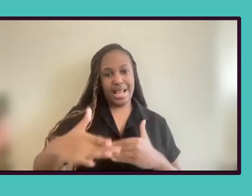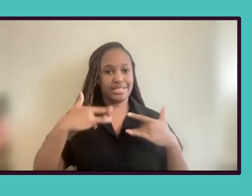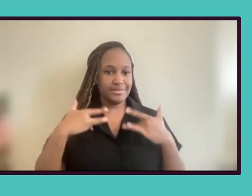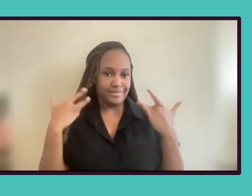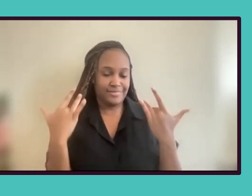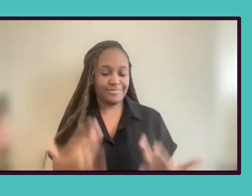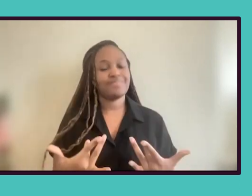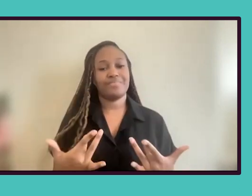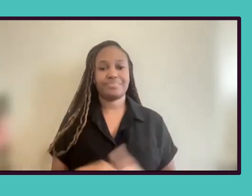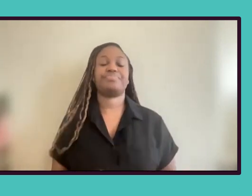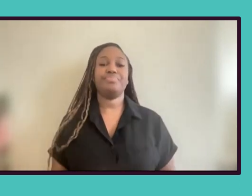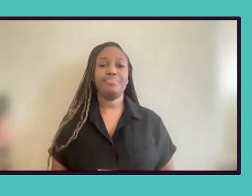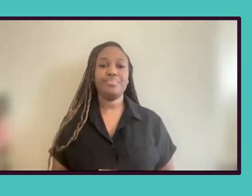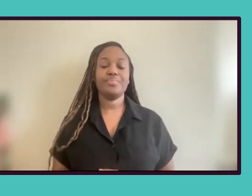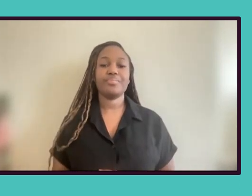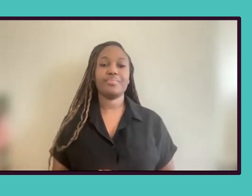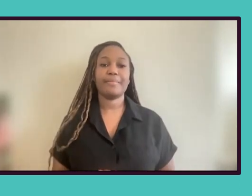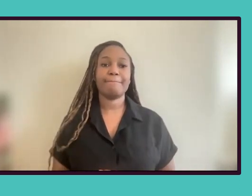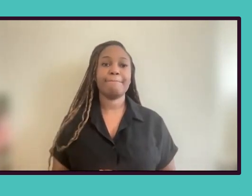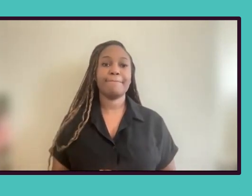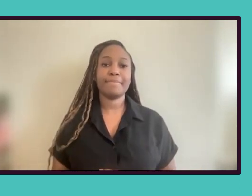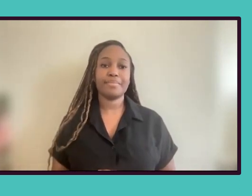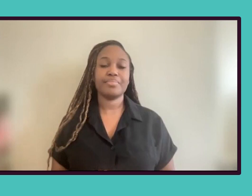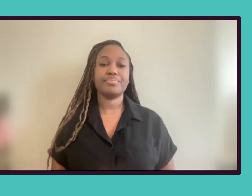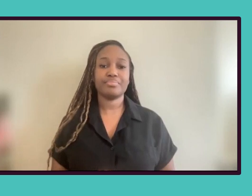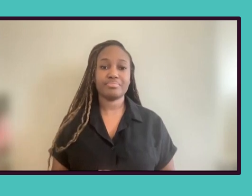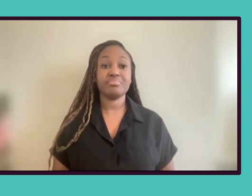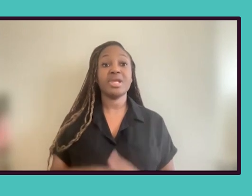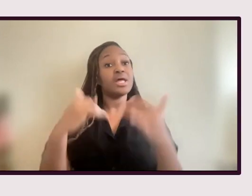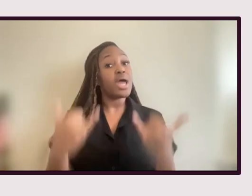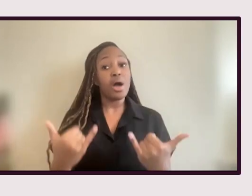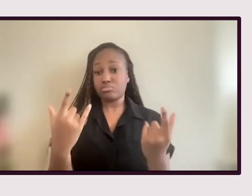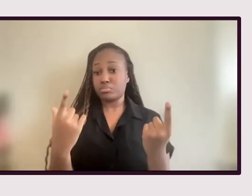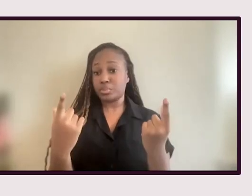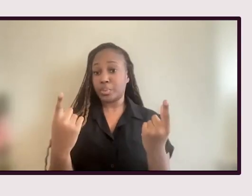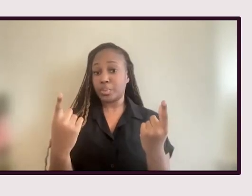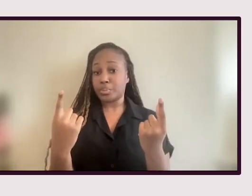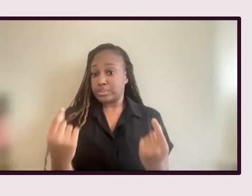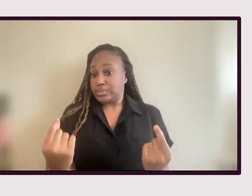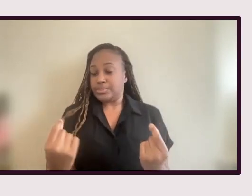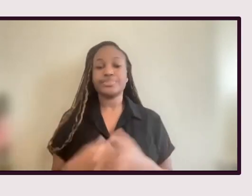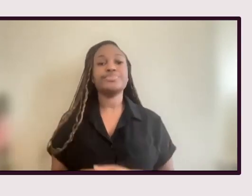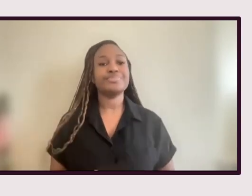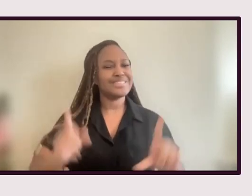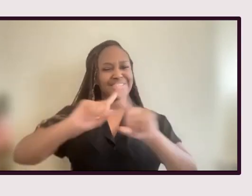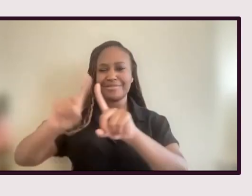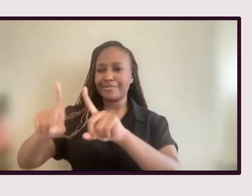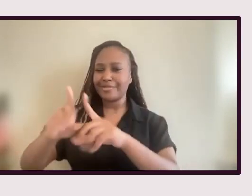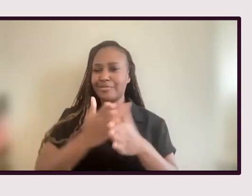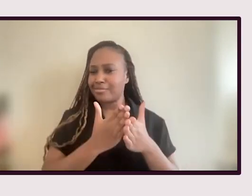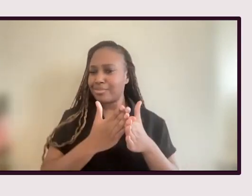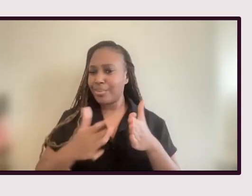and mid-sized businesses. Shameless plugs over. So what are we going to do today? We're going to do various things. We're going to